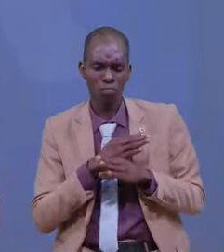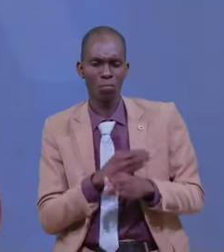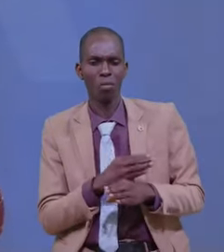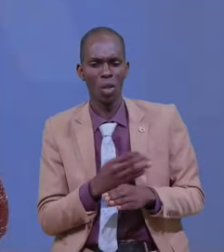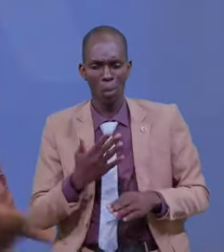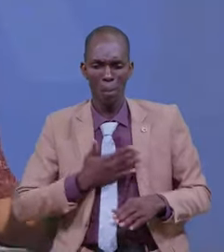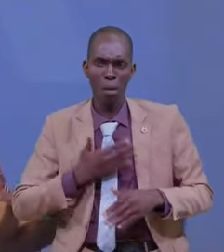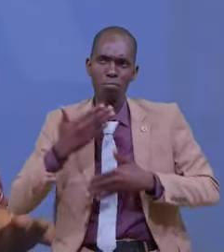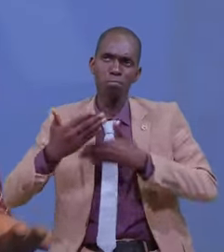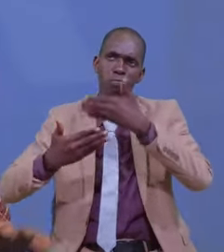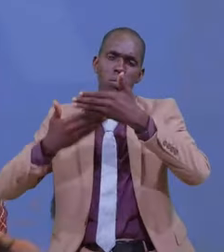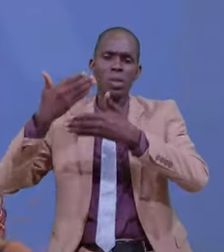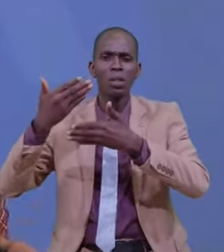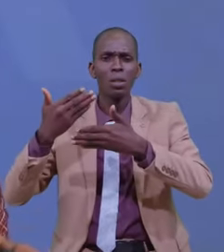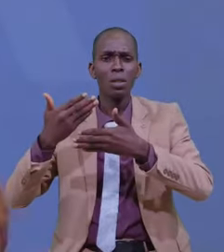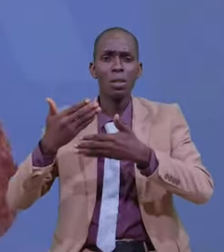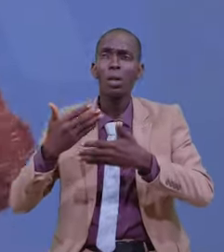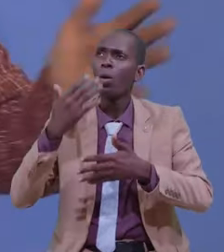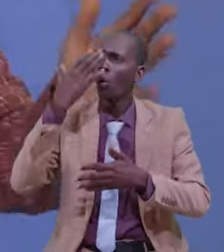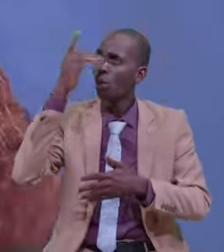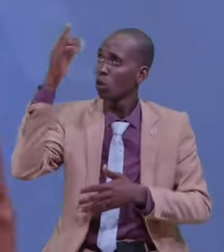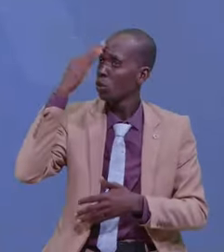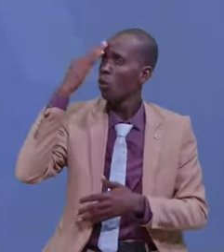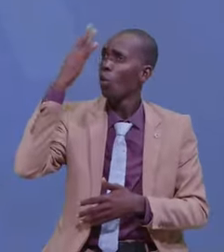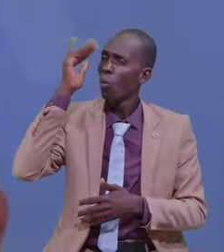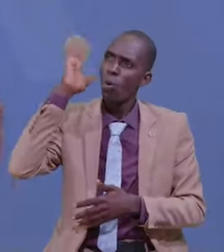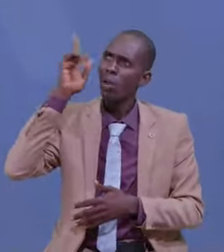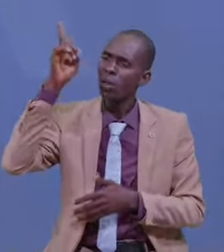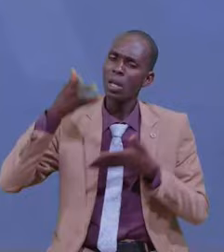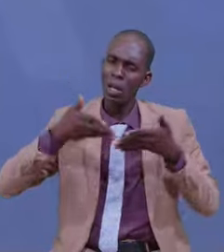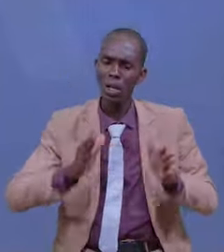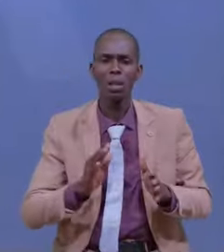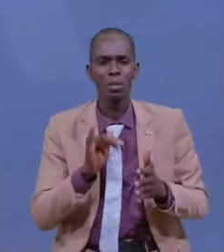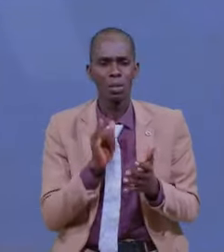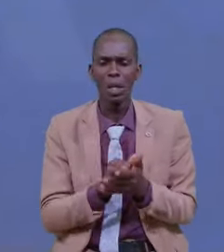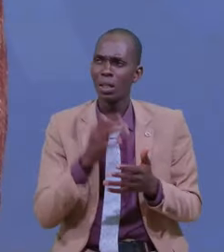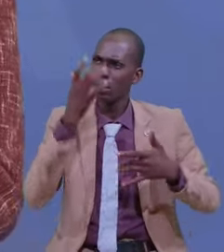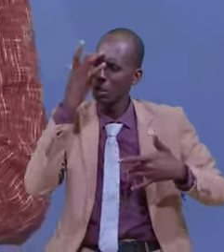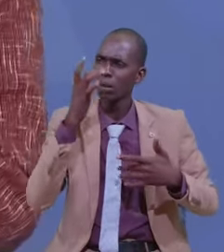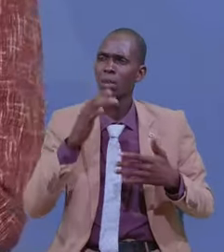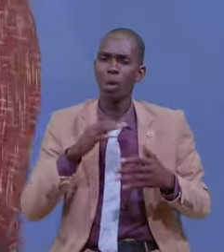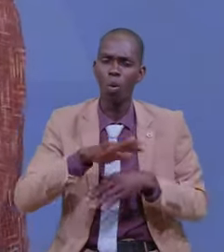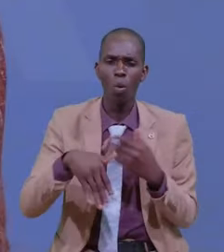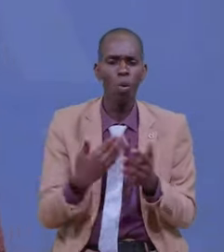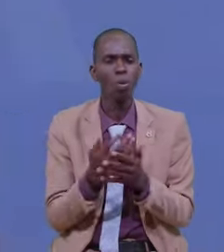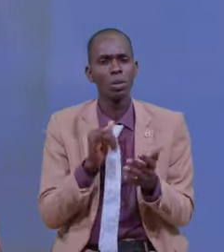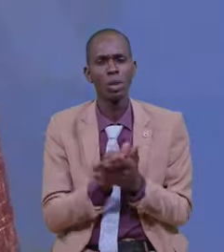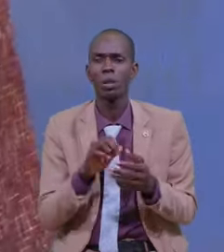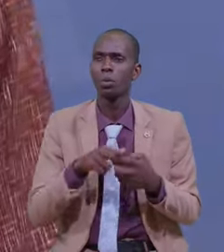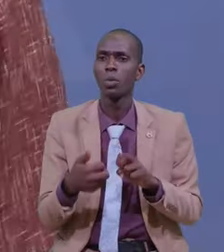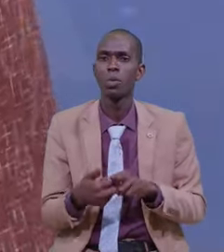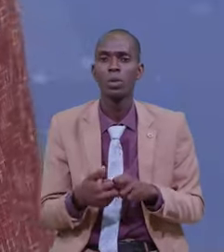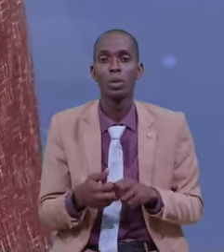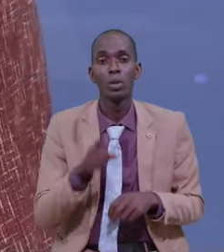progress. What will he allow? Those situations, we need to understand the Lord